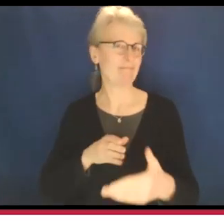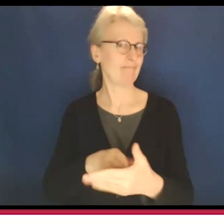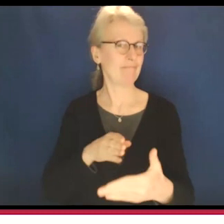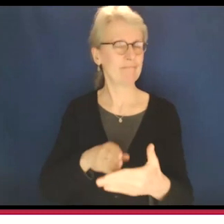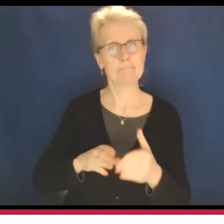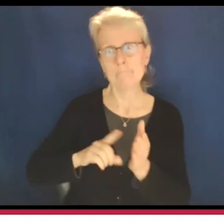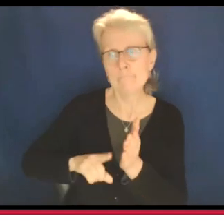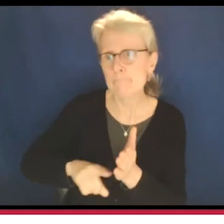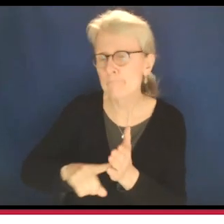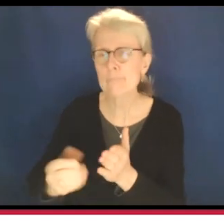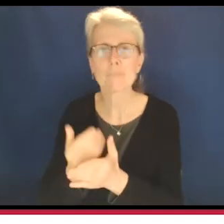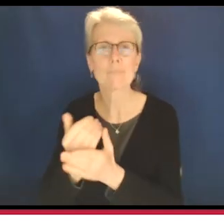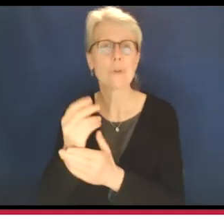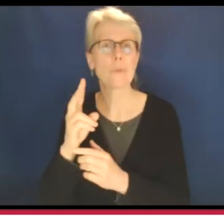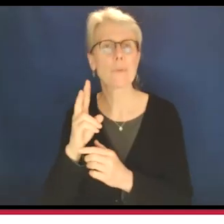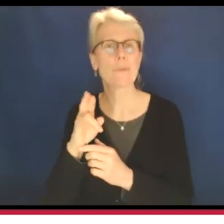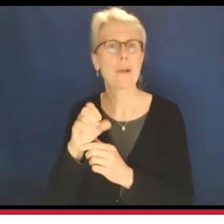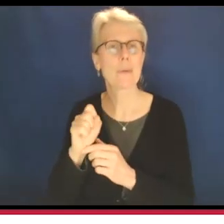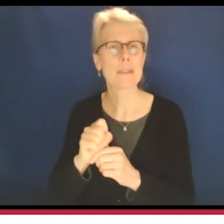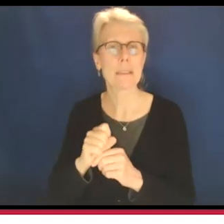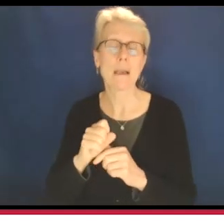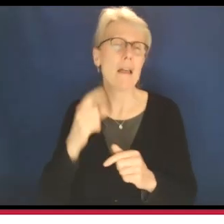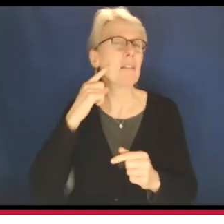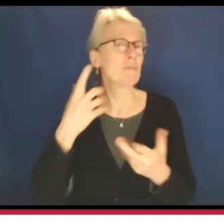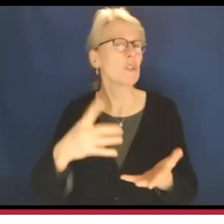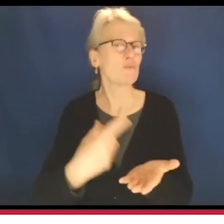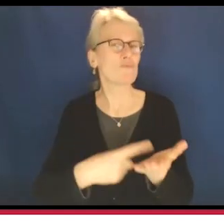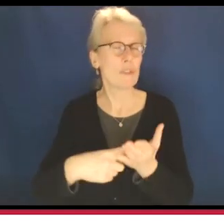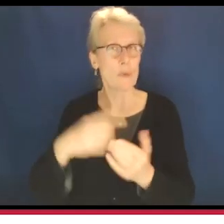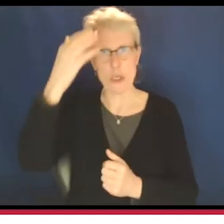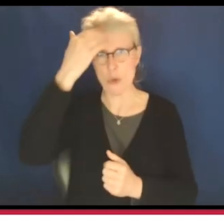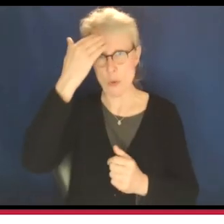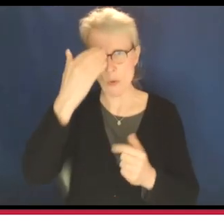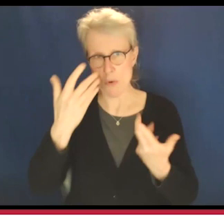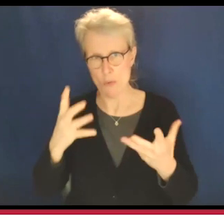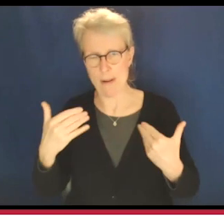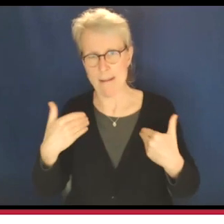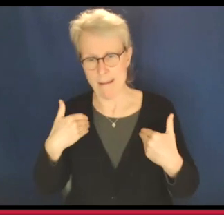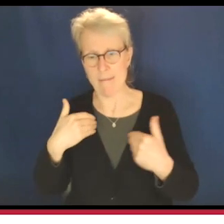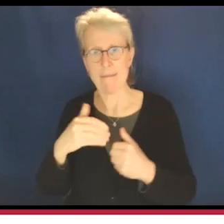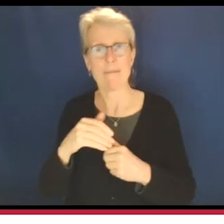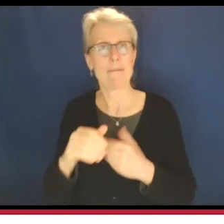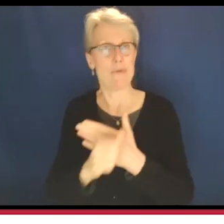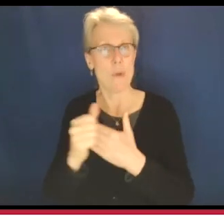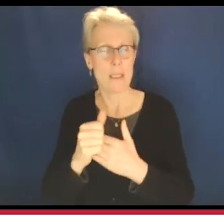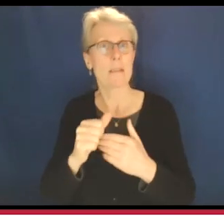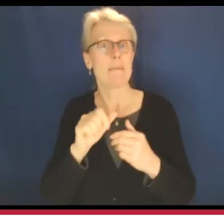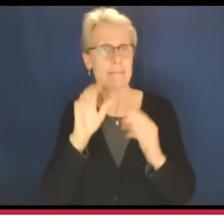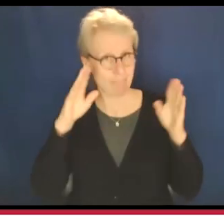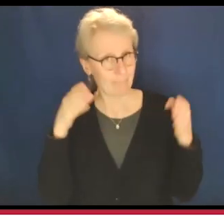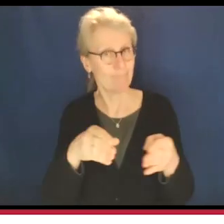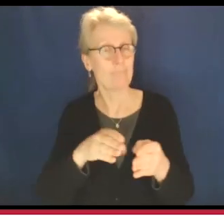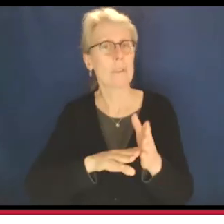talked about the idea of preparing vaccines for known and countermeasures in general for known threats that infect